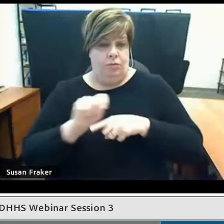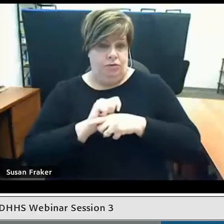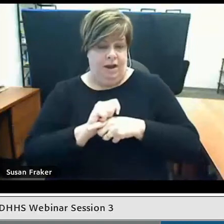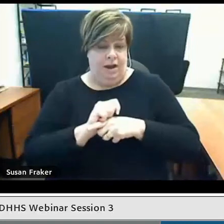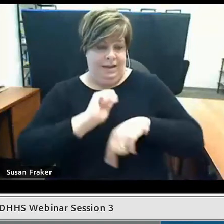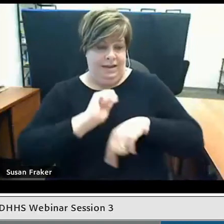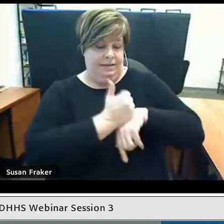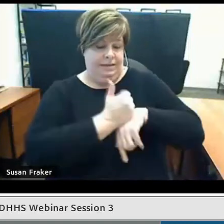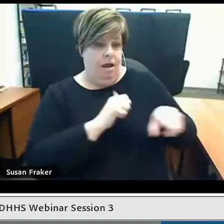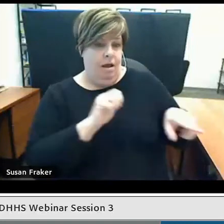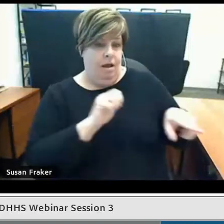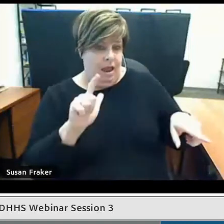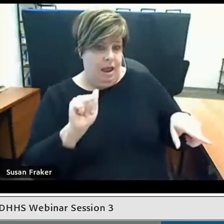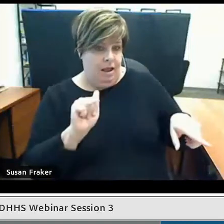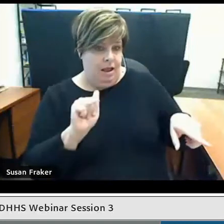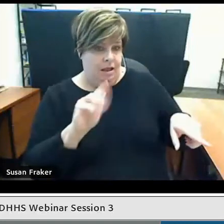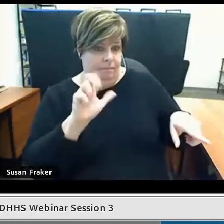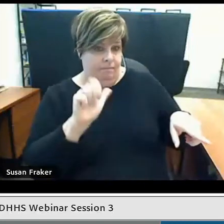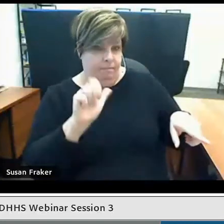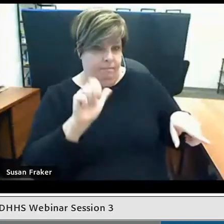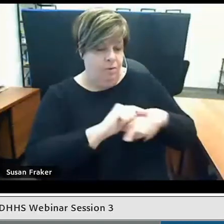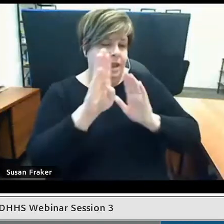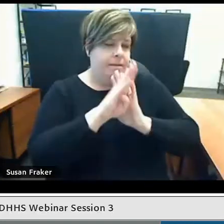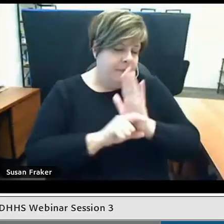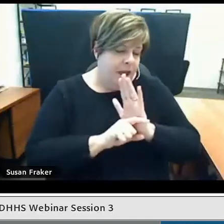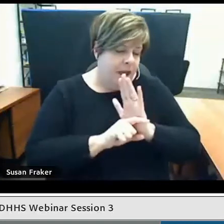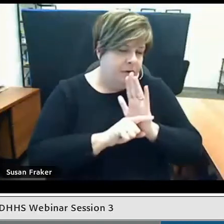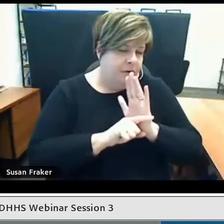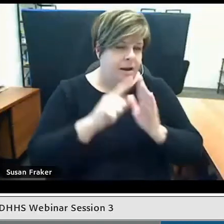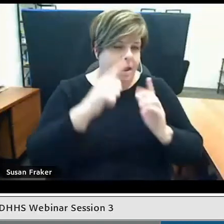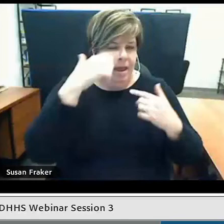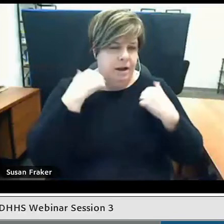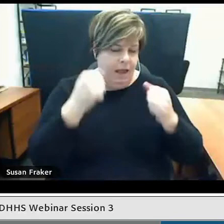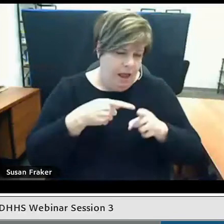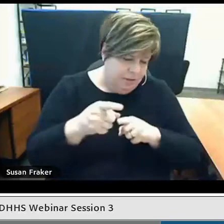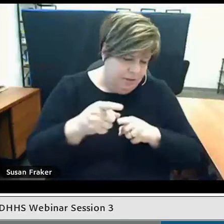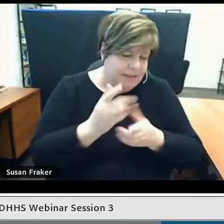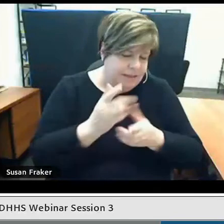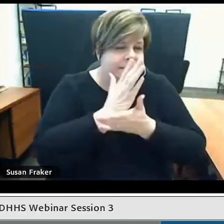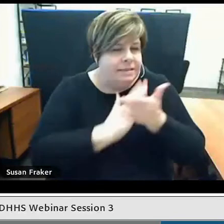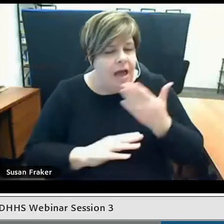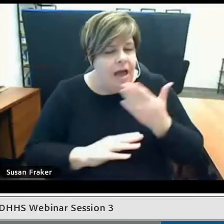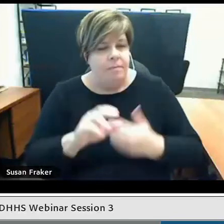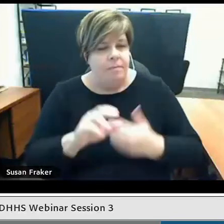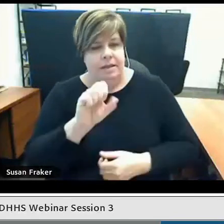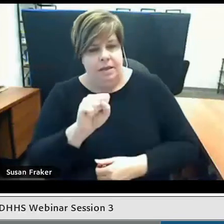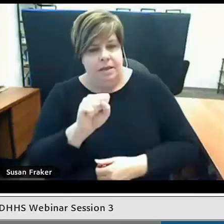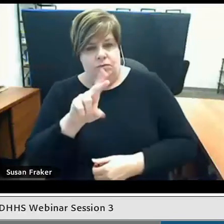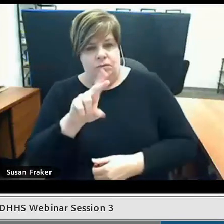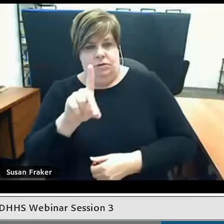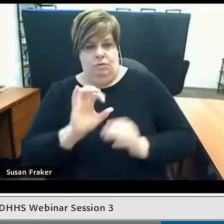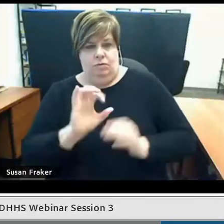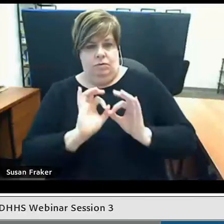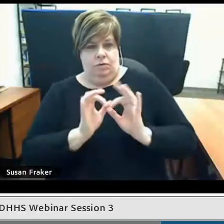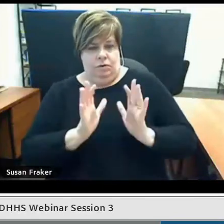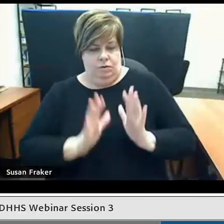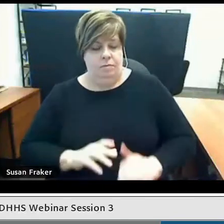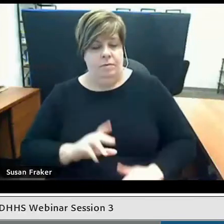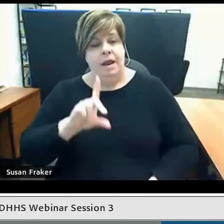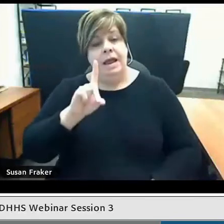Alabama, where they do get some background around mental health specifically and a little bit on substance use interpreting. Dr.